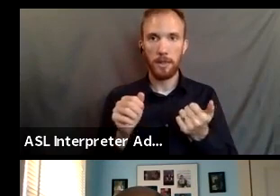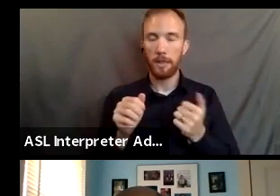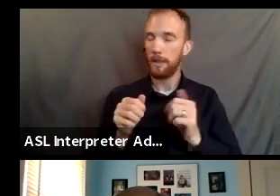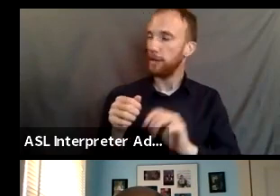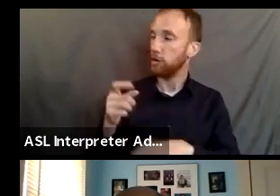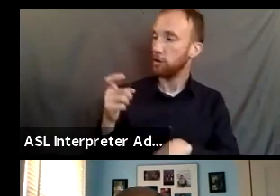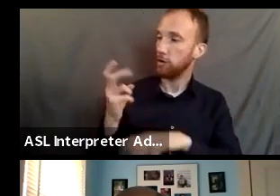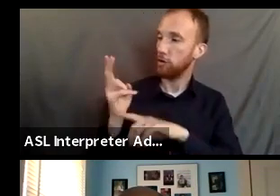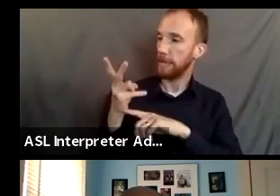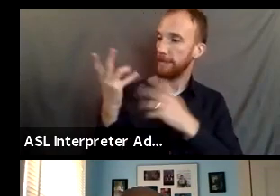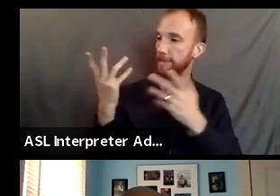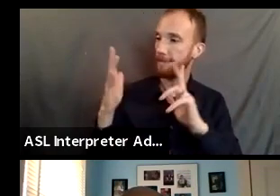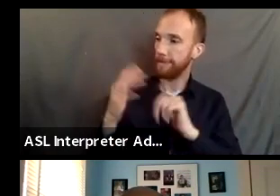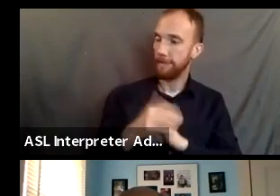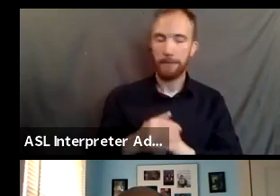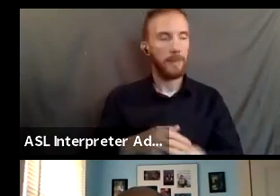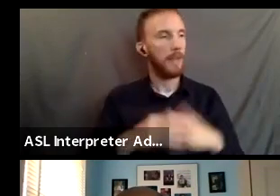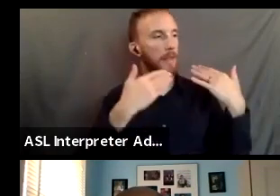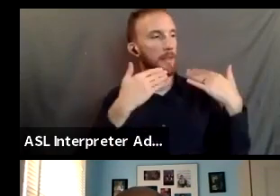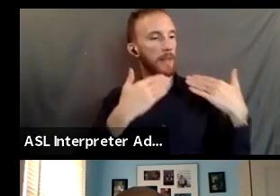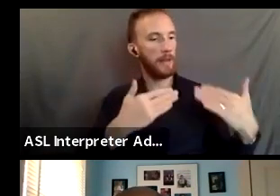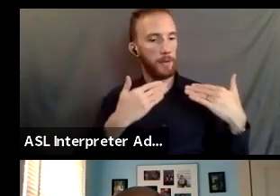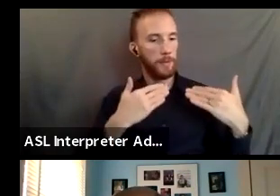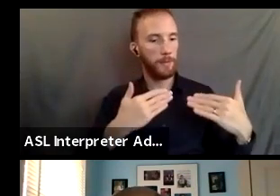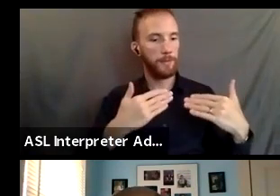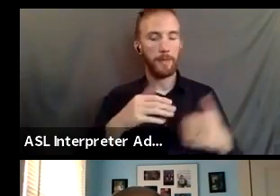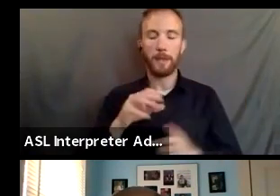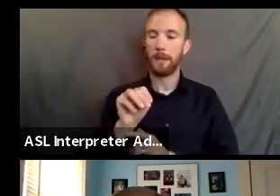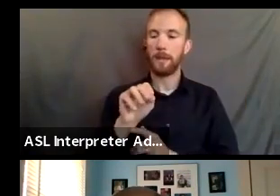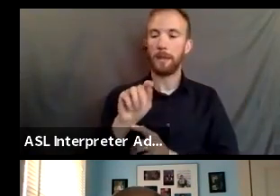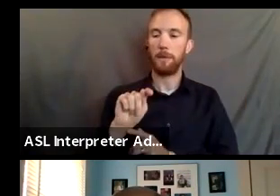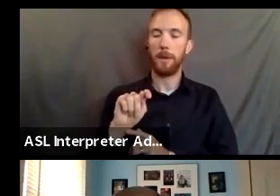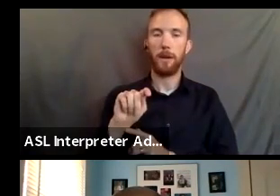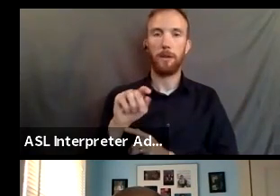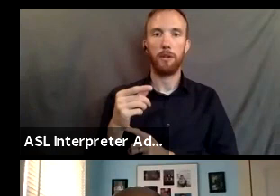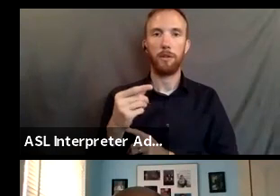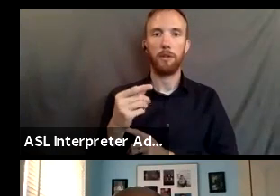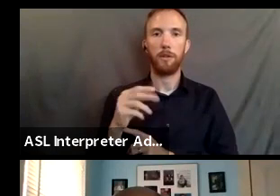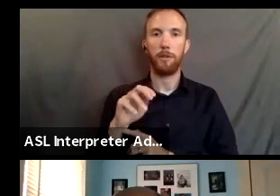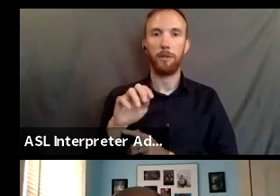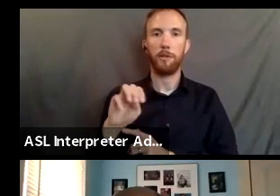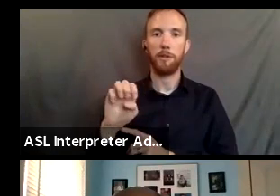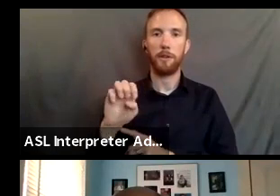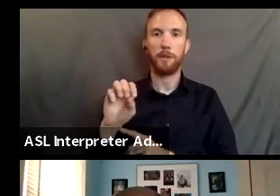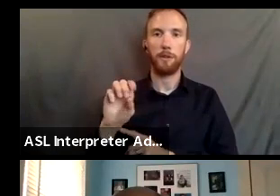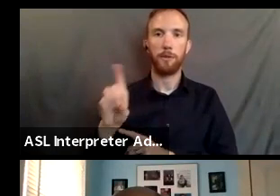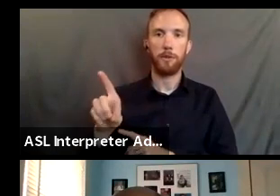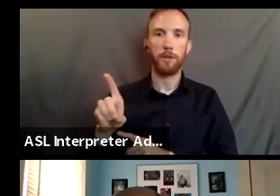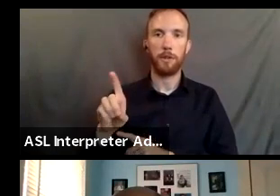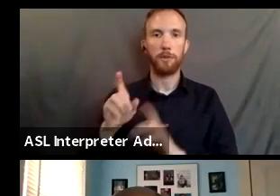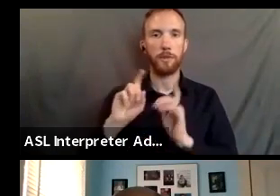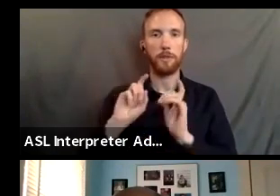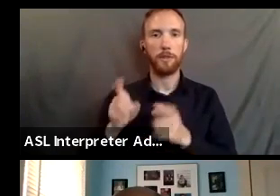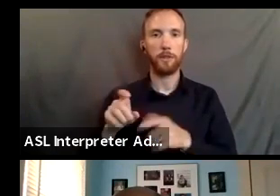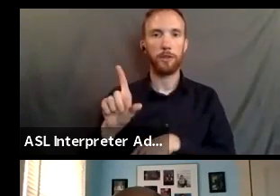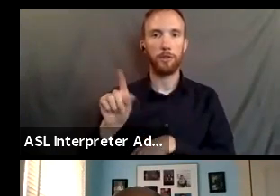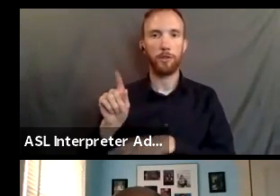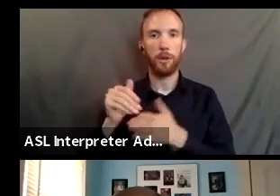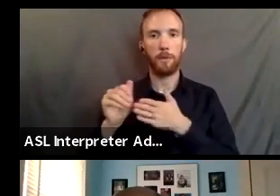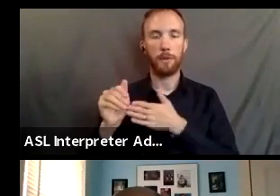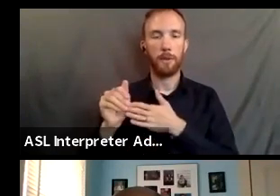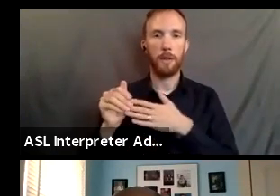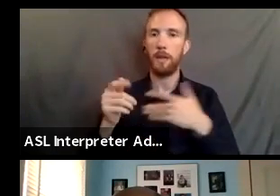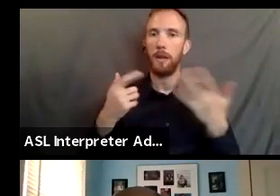minutes thank you and mount greenwood was awarded 20 million we don't know anything about our